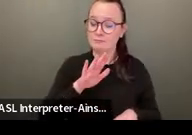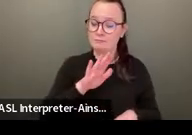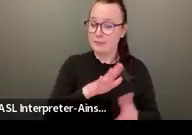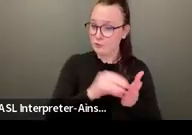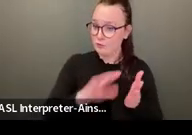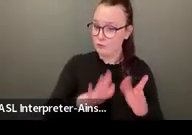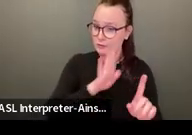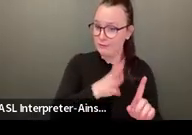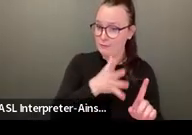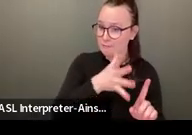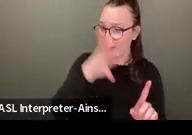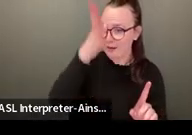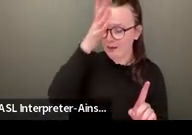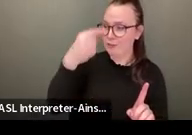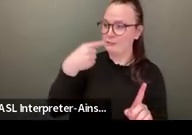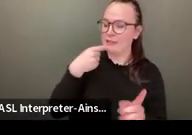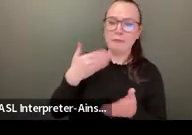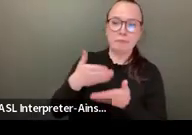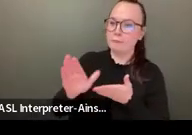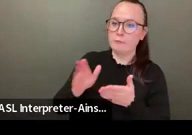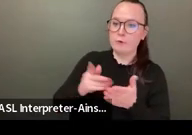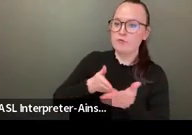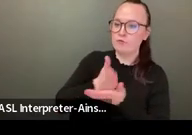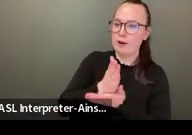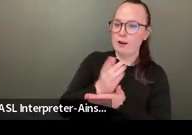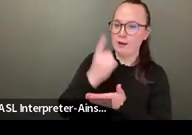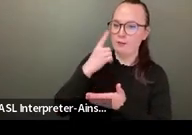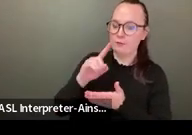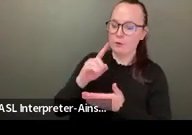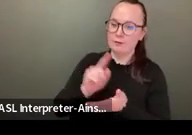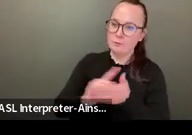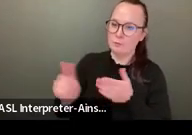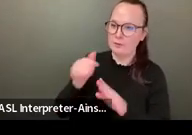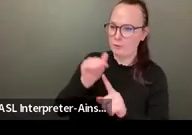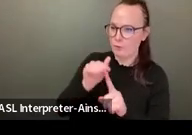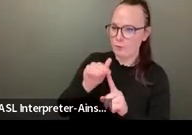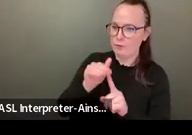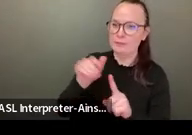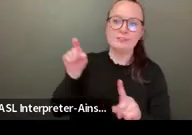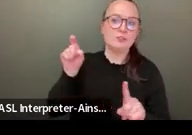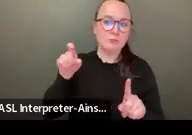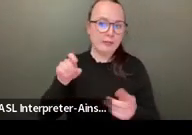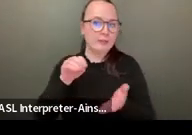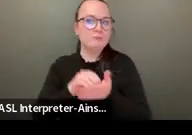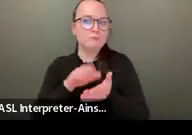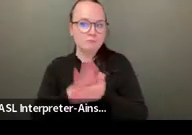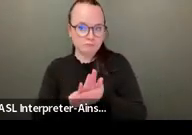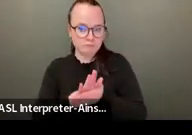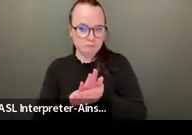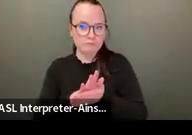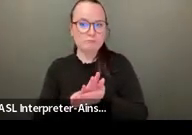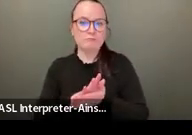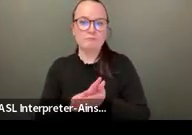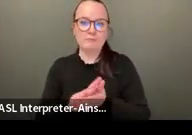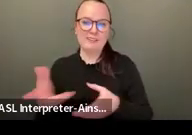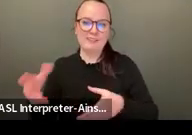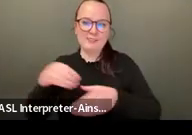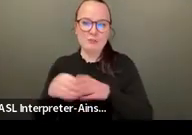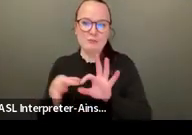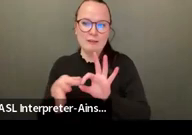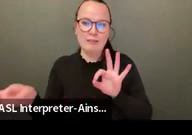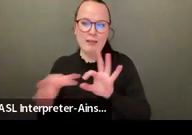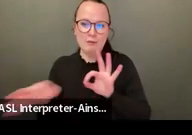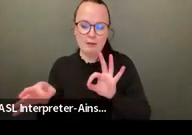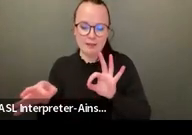to the 7-day notice, you would need to document that. And you would need to document that, including the language, the child's